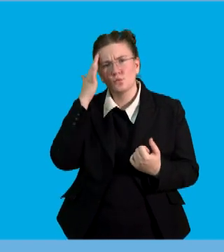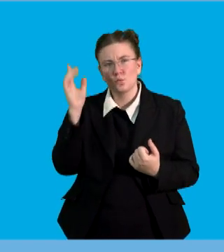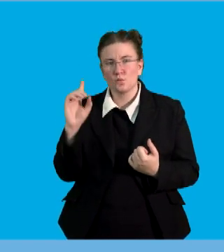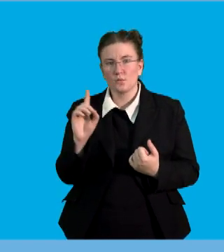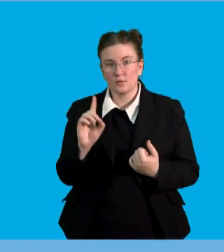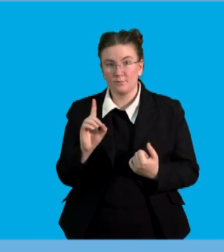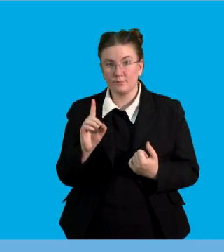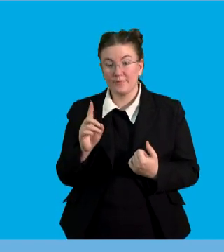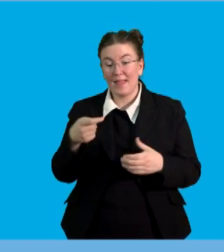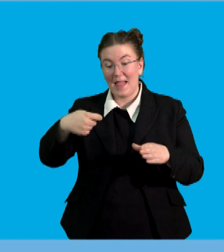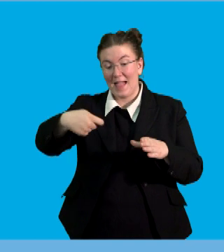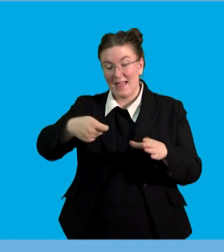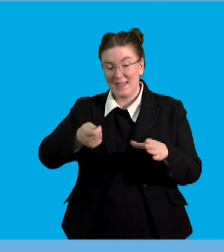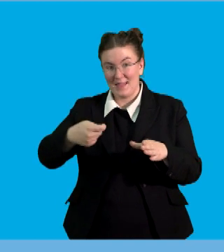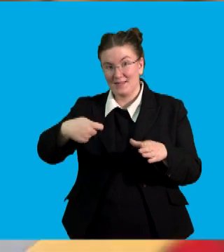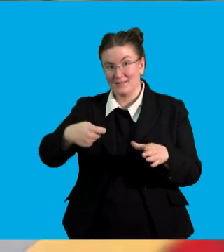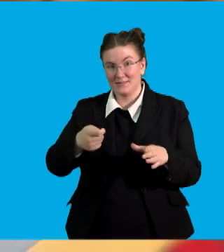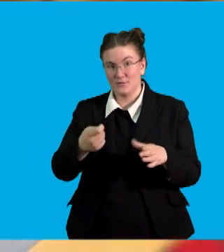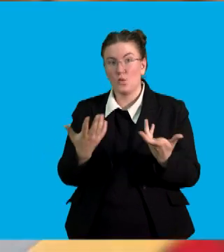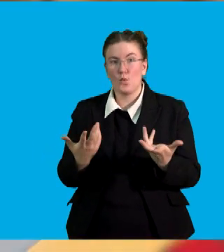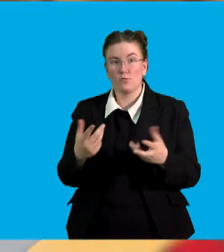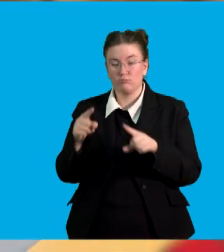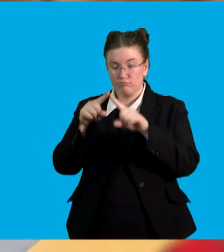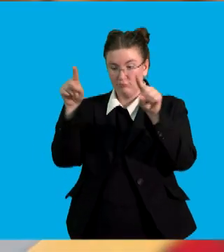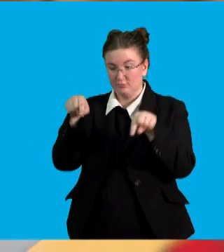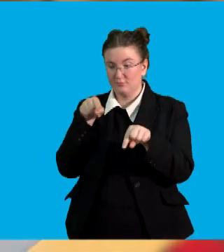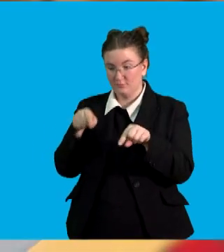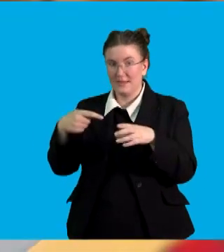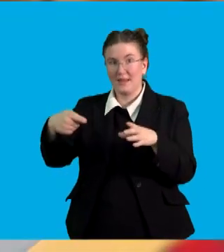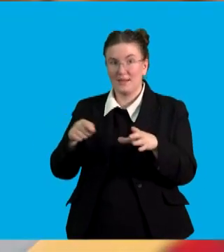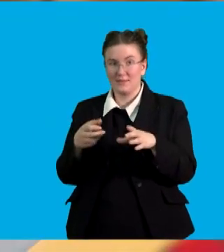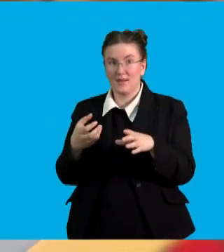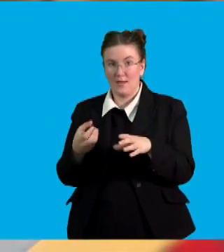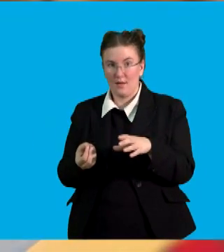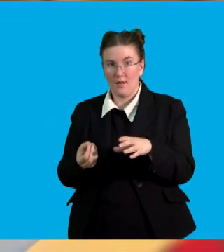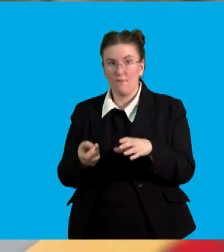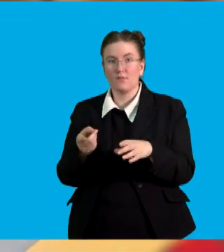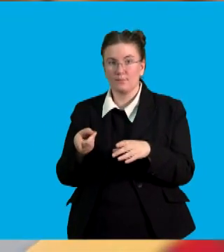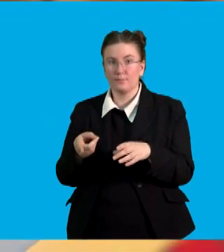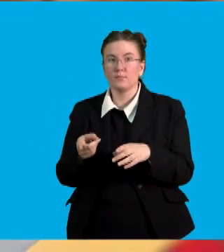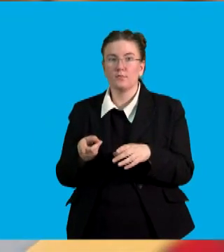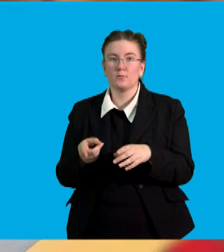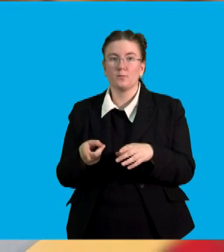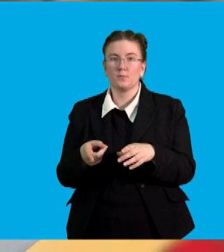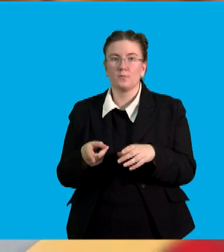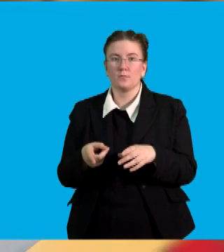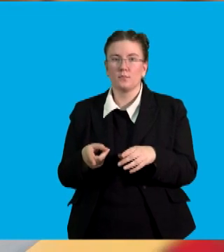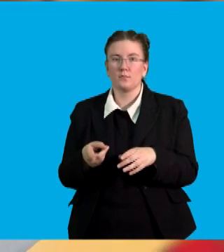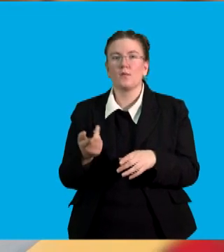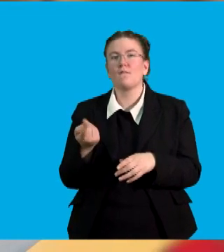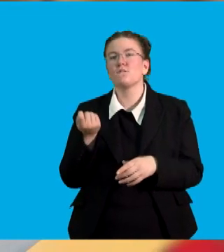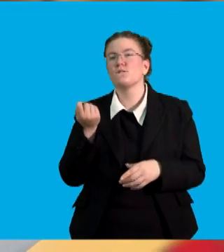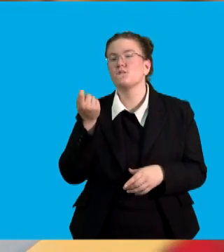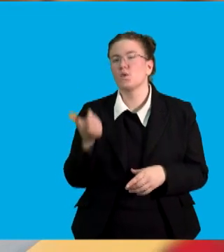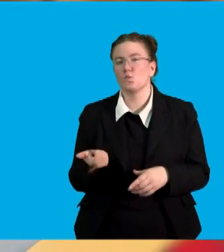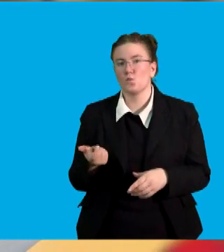So now, we know from the get-go that the gas particles, or the container that has the gas particles within that container,